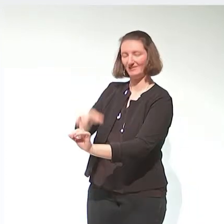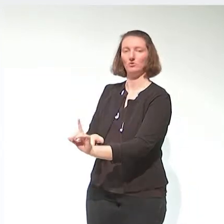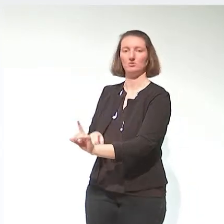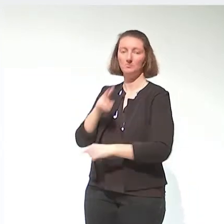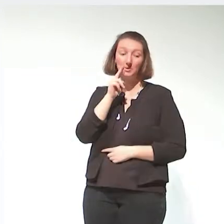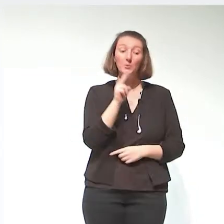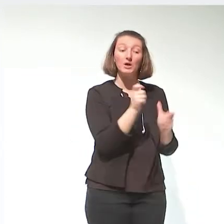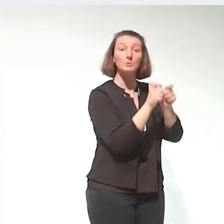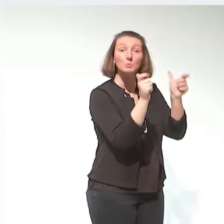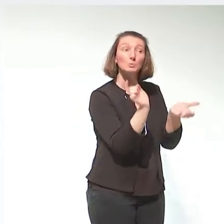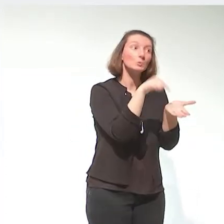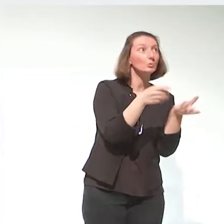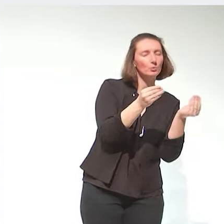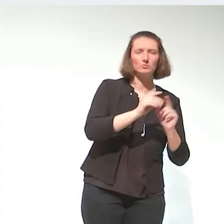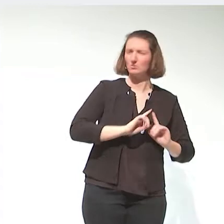approach.